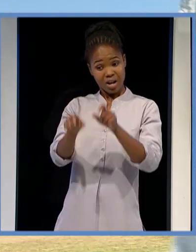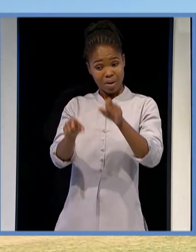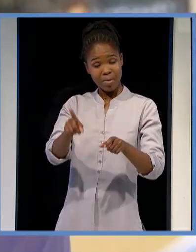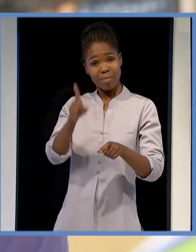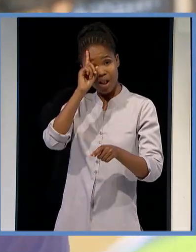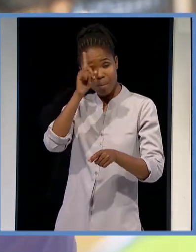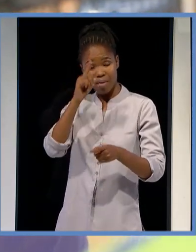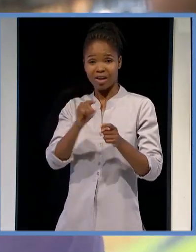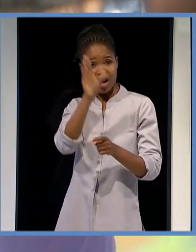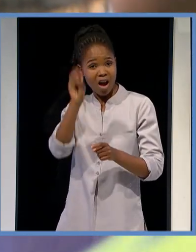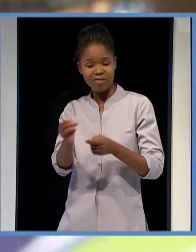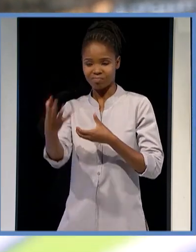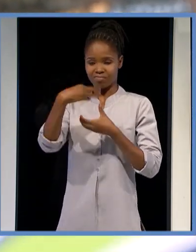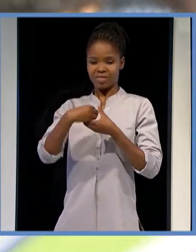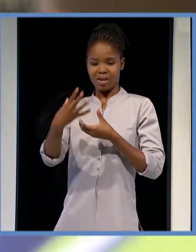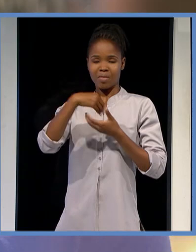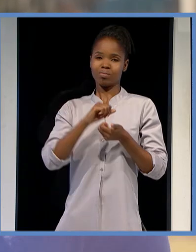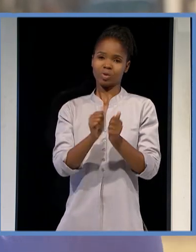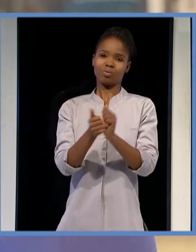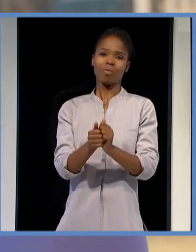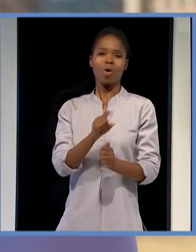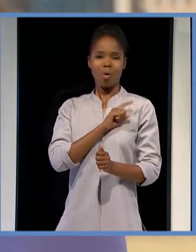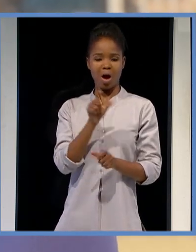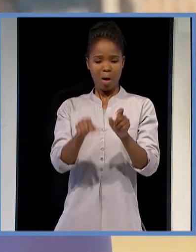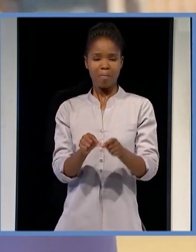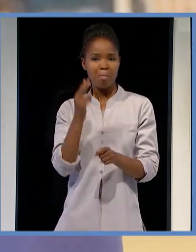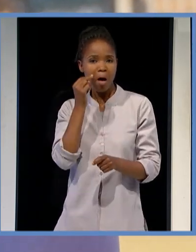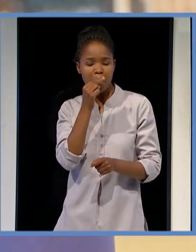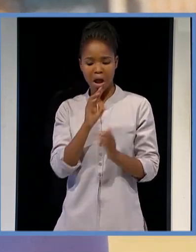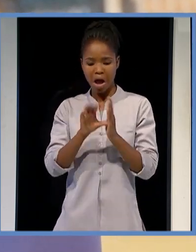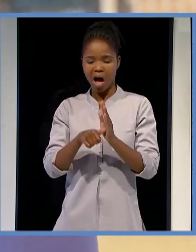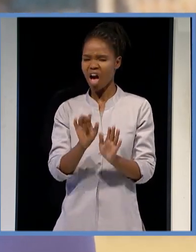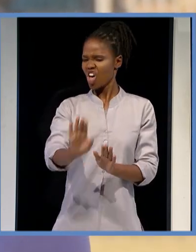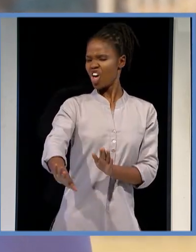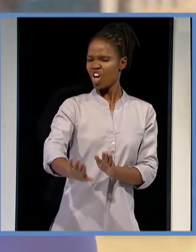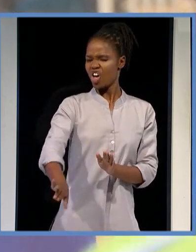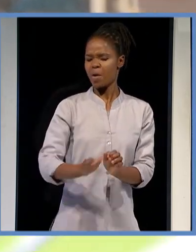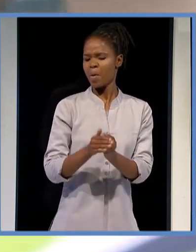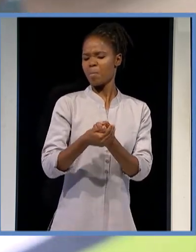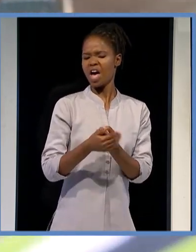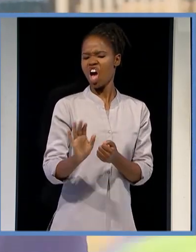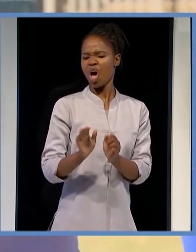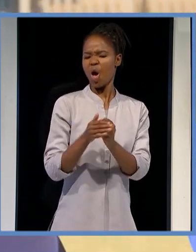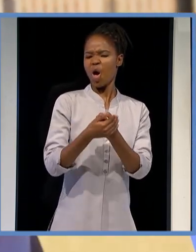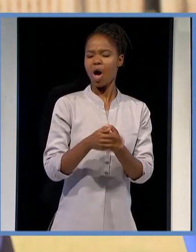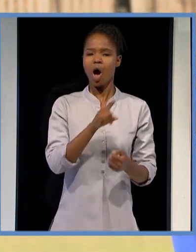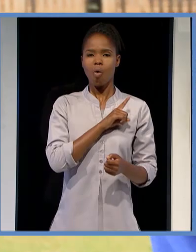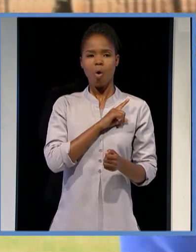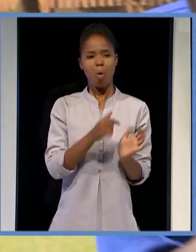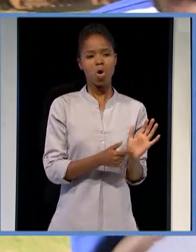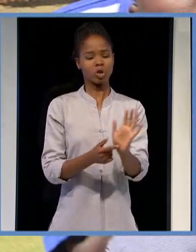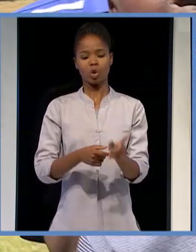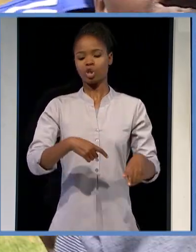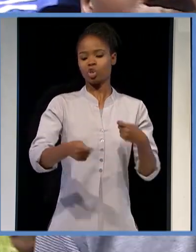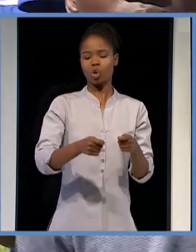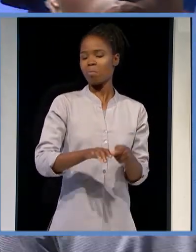the sport, because what we often do is we hide blind people. We hide them behind spoiling them, behind taking them to shops and all